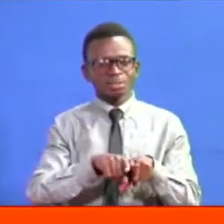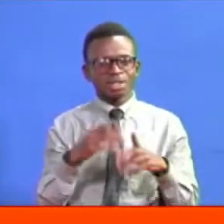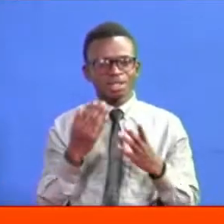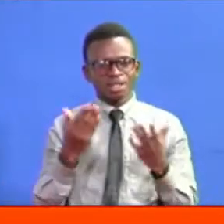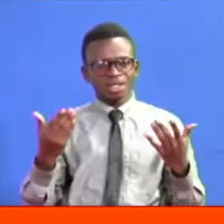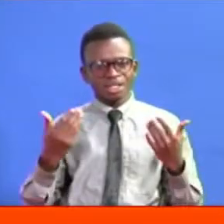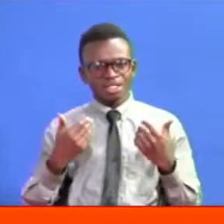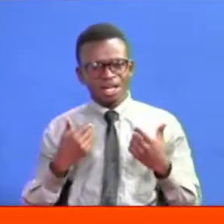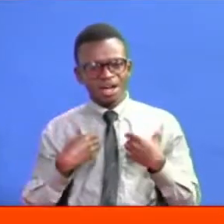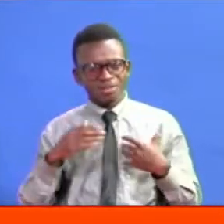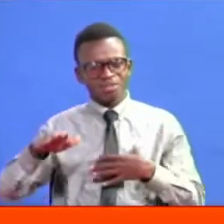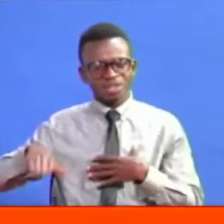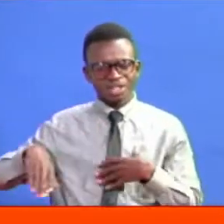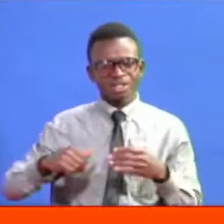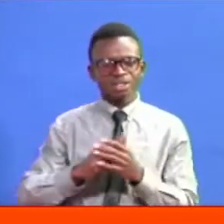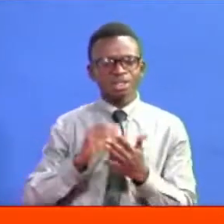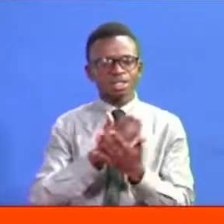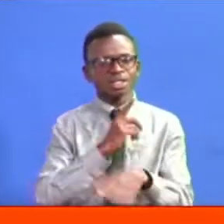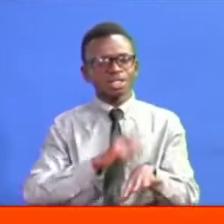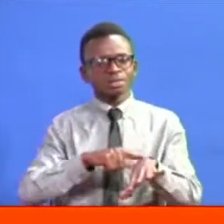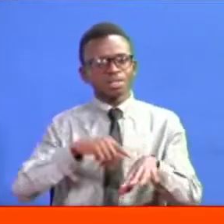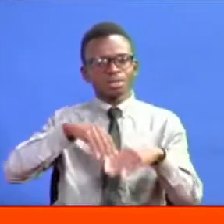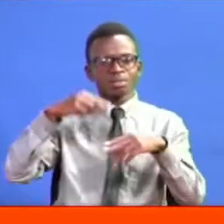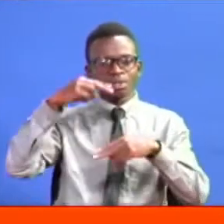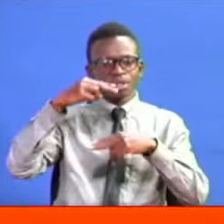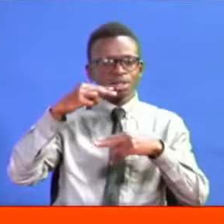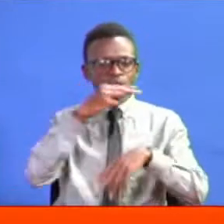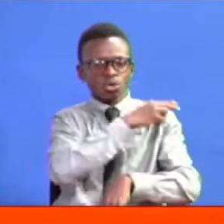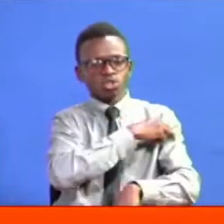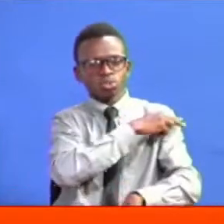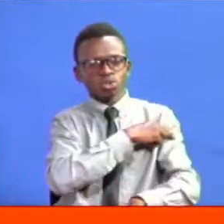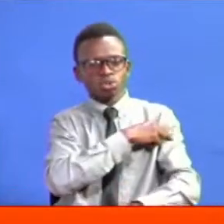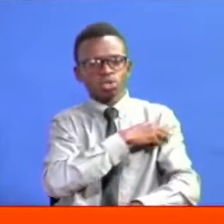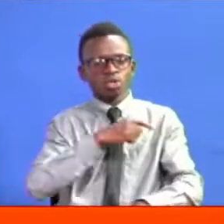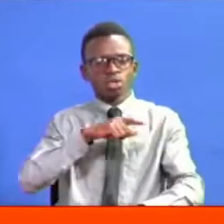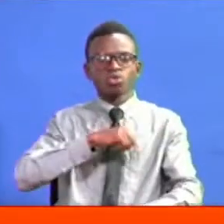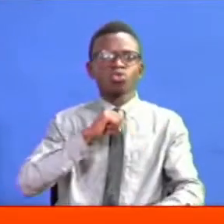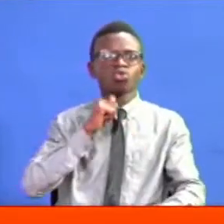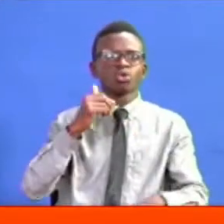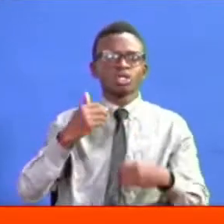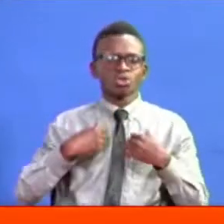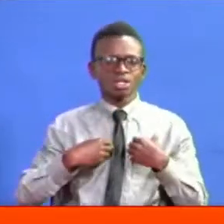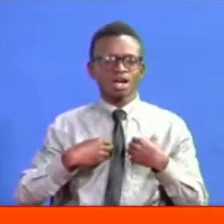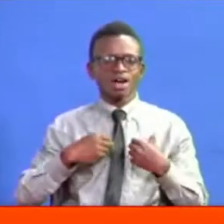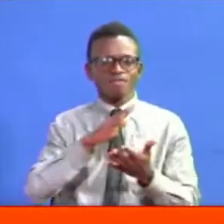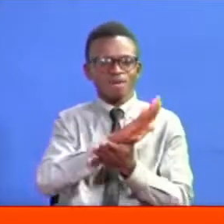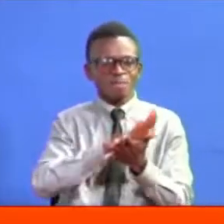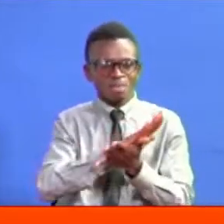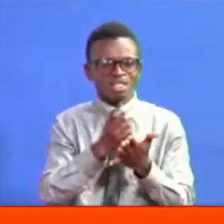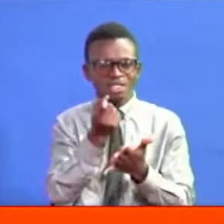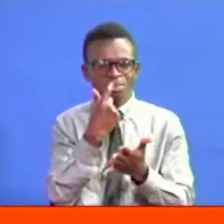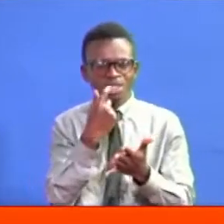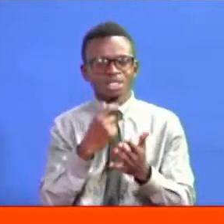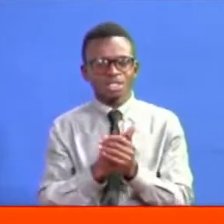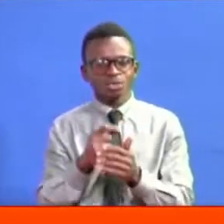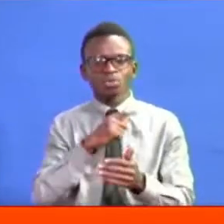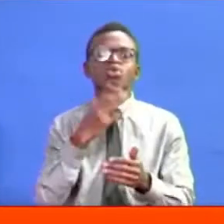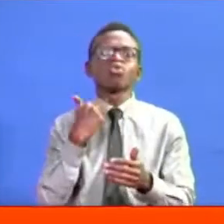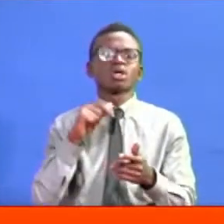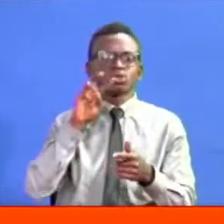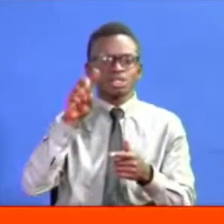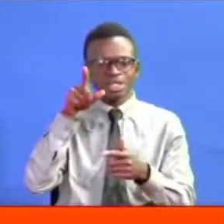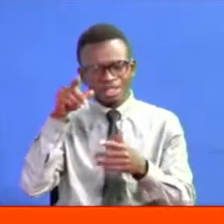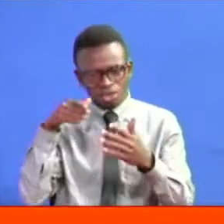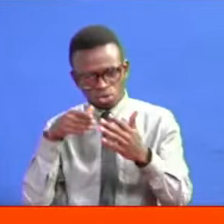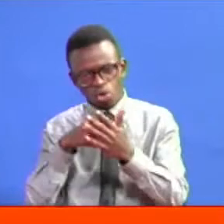times in the main hospital we do not have gloves, basic commodities and drugs. We want to see this coming to an end. We